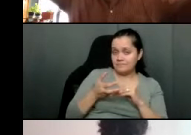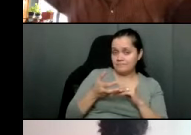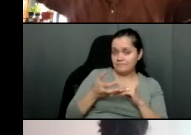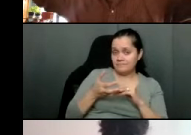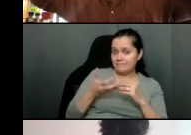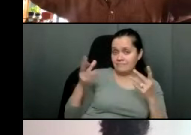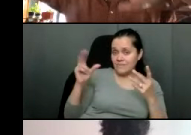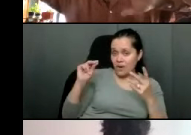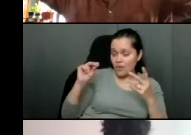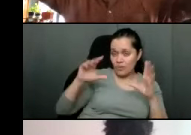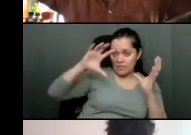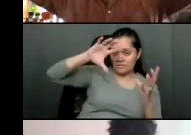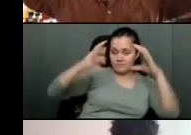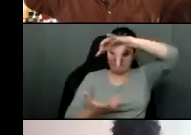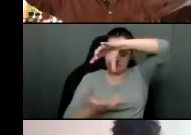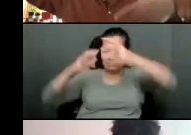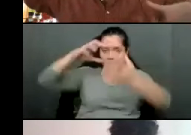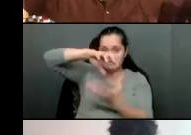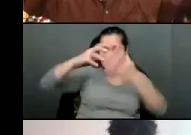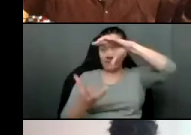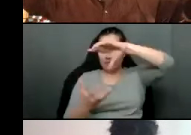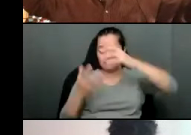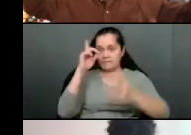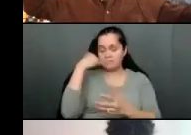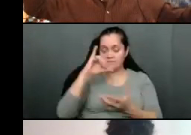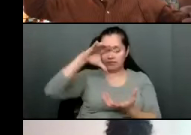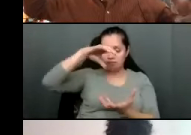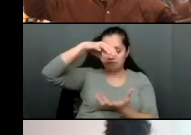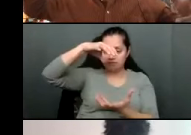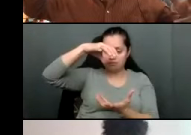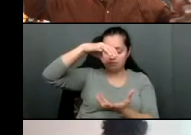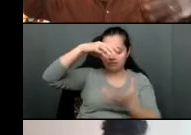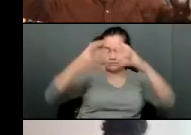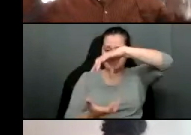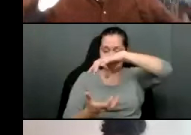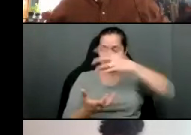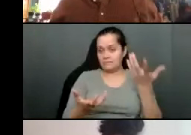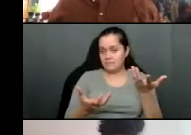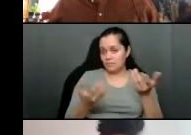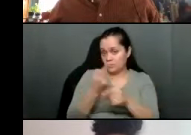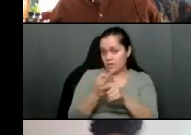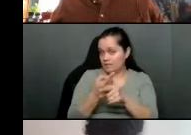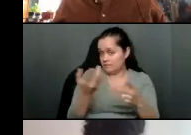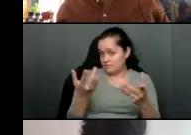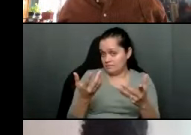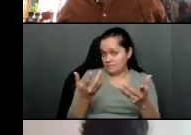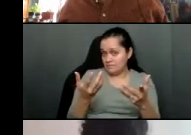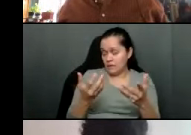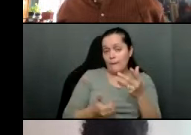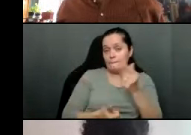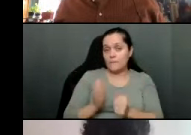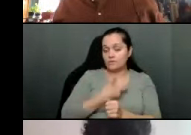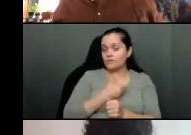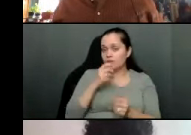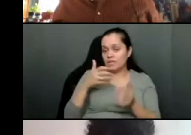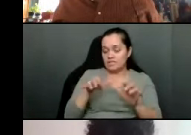No, it just would be how you would look at the planet from a distance. Well, most of us don't get a chance to do